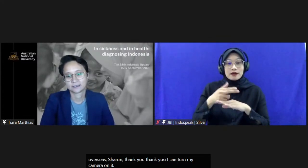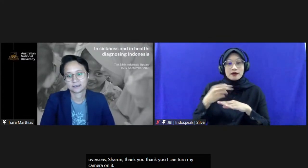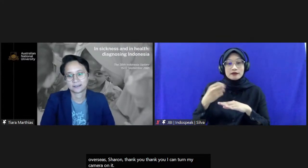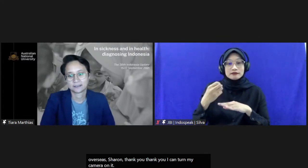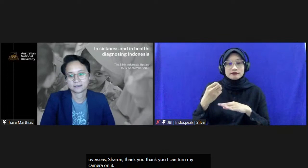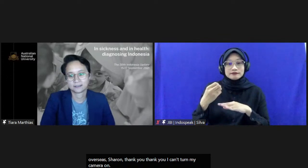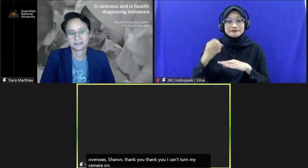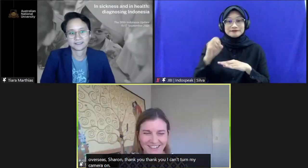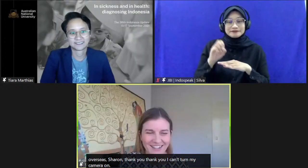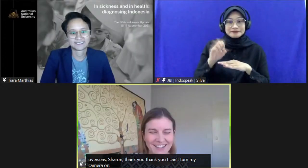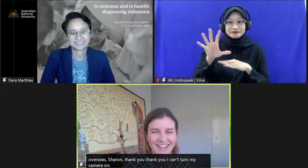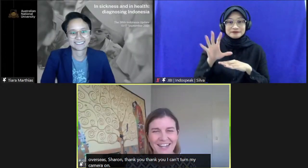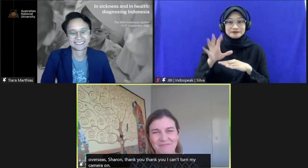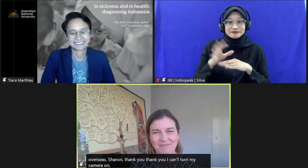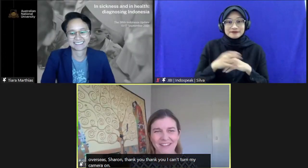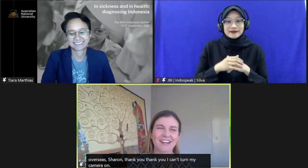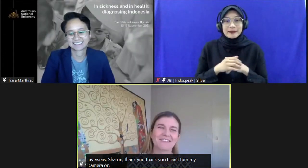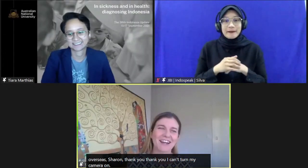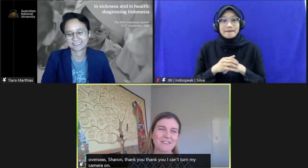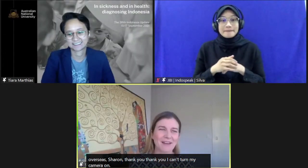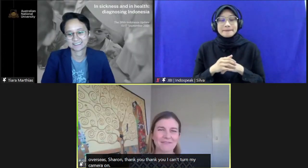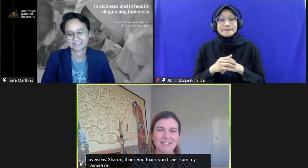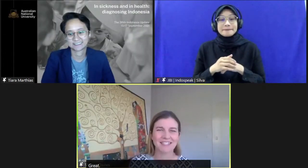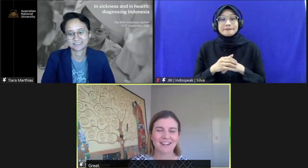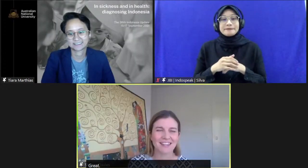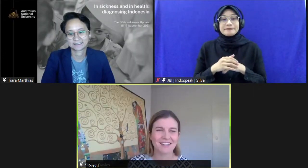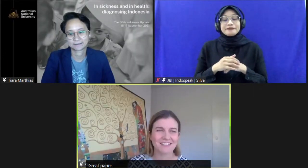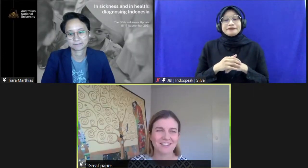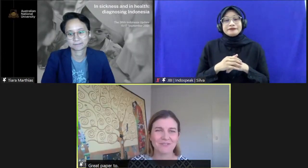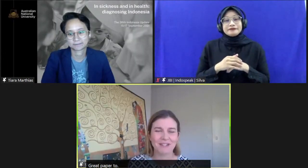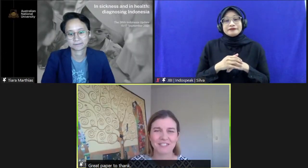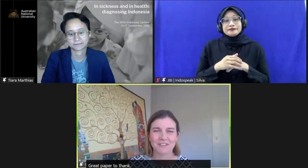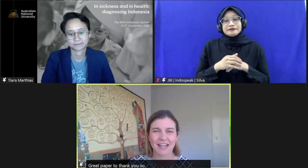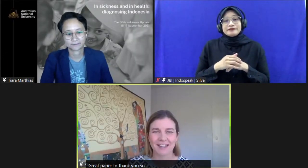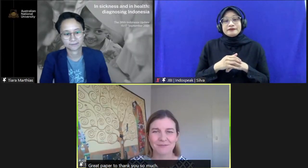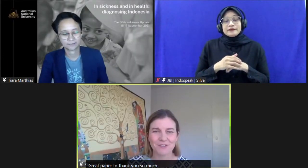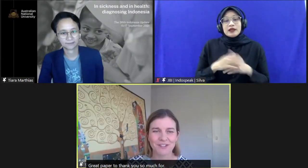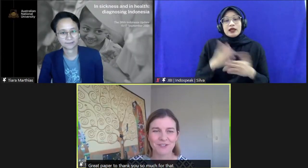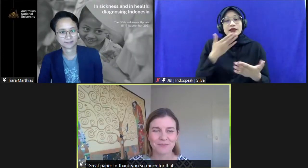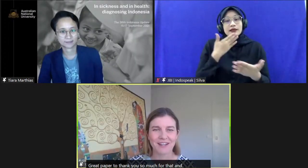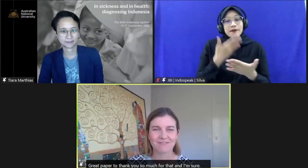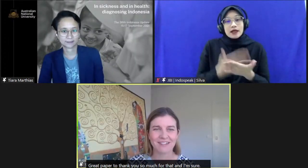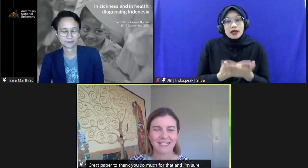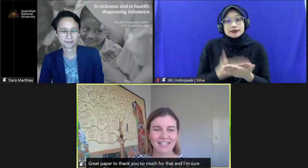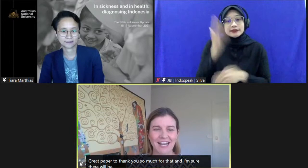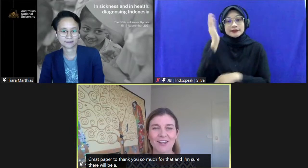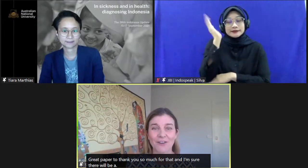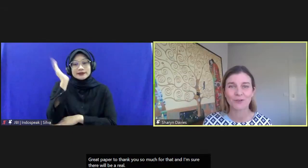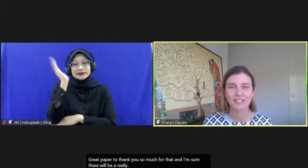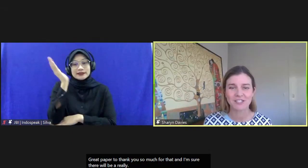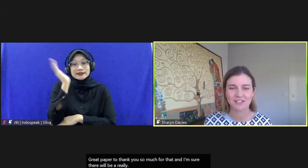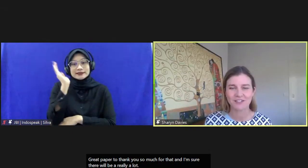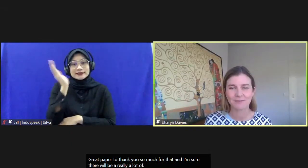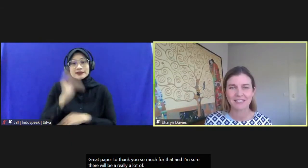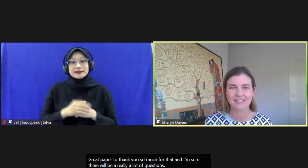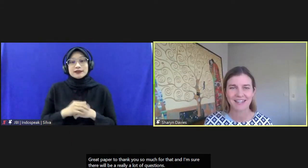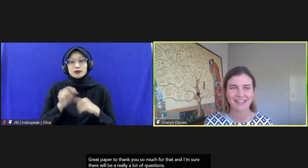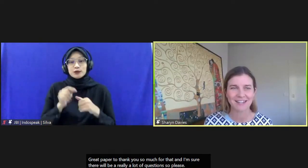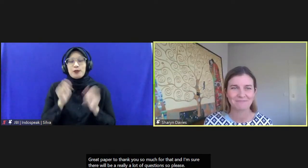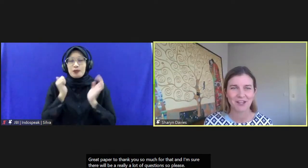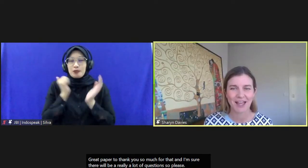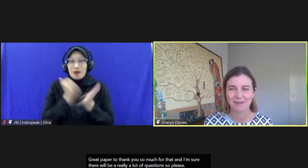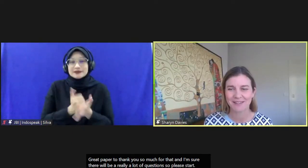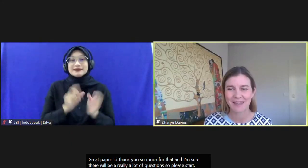there we go, thank you. Great paper, Tiara. Thank you so much for that. And I'm sure there will be a lot of questions. So please